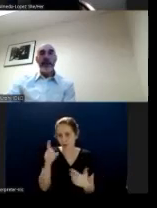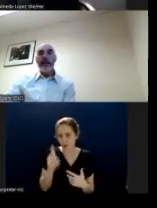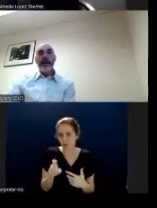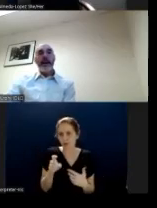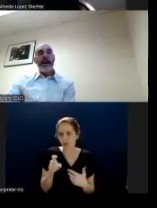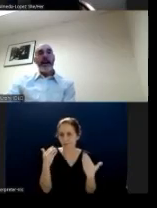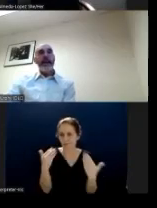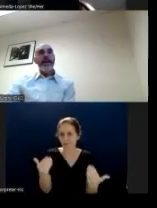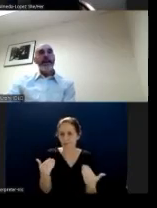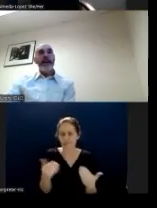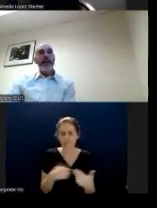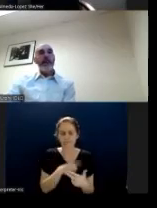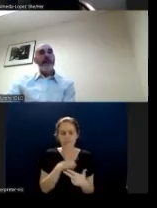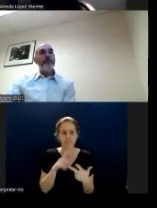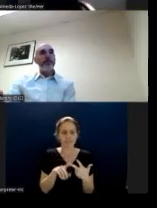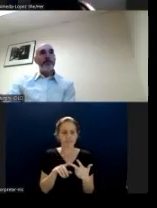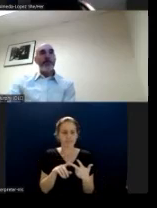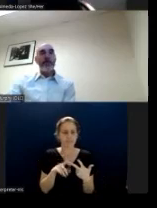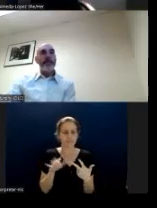done, and